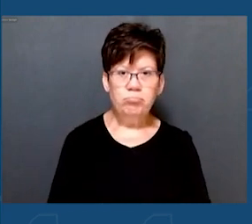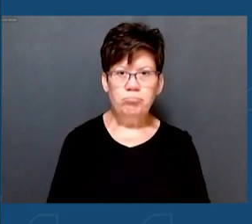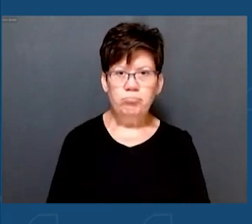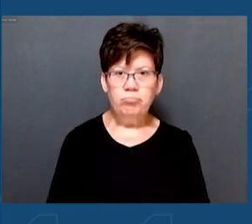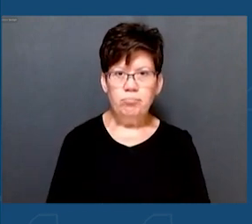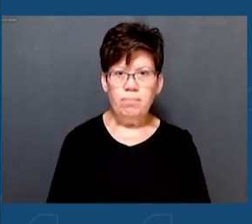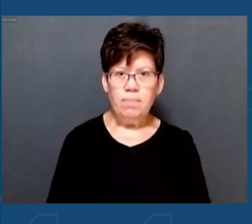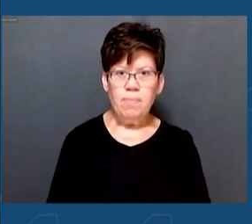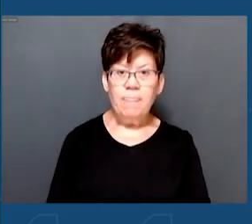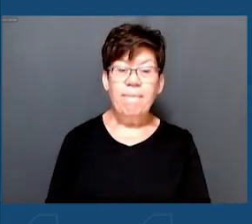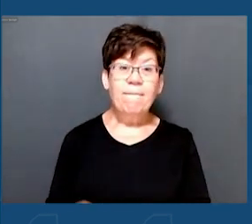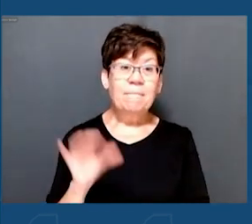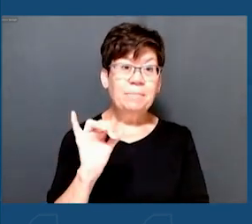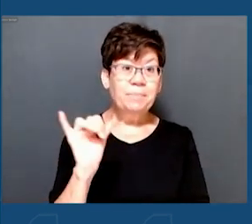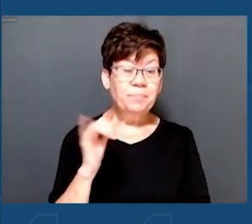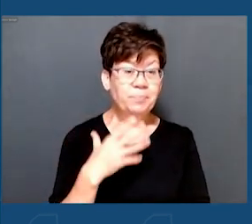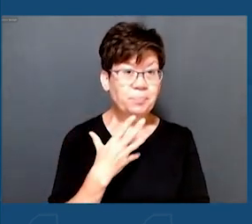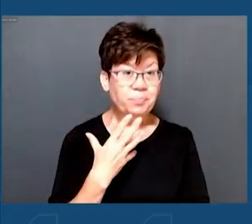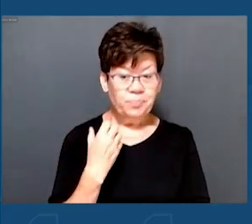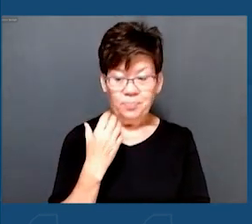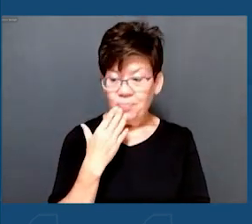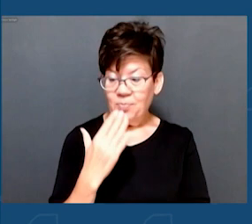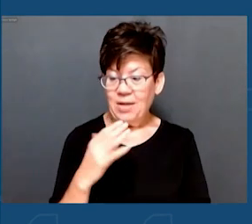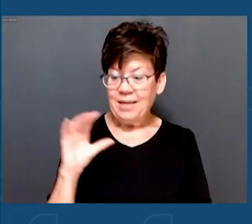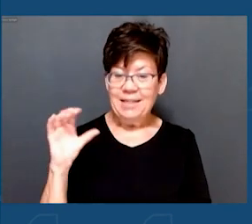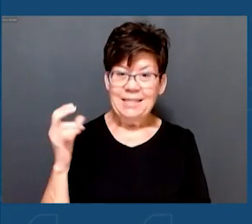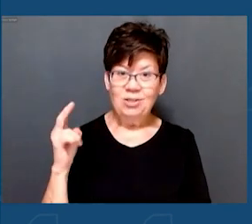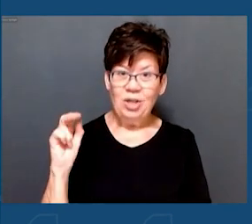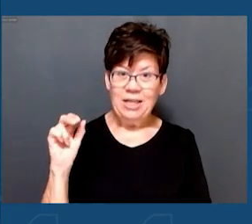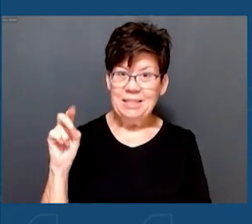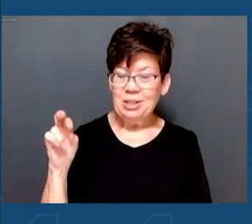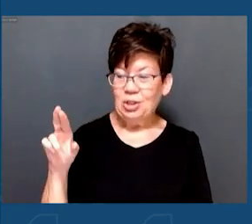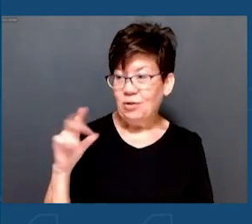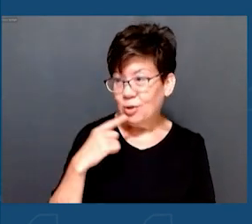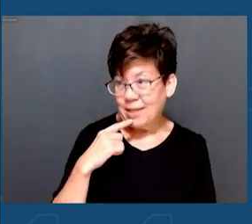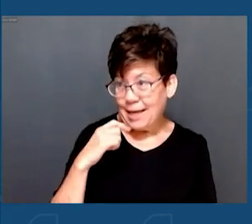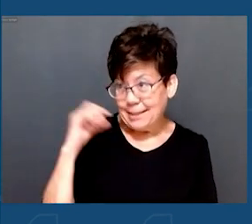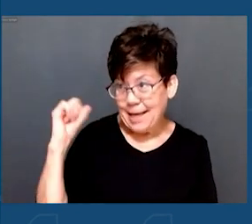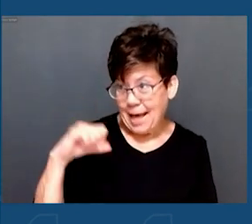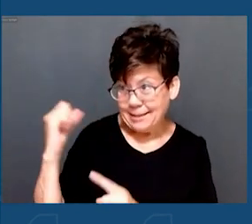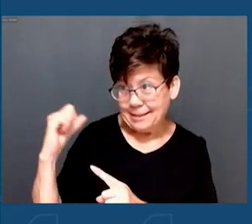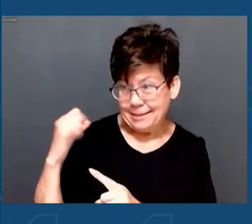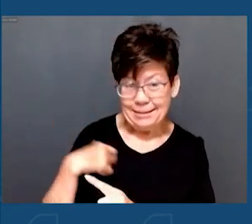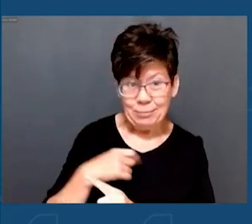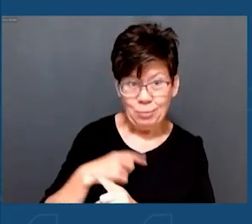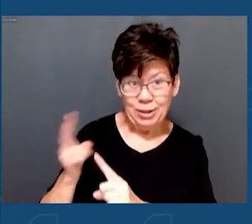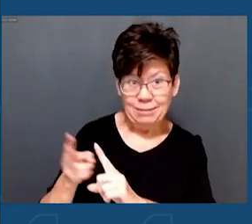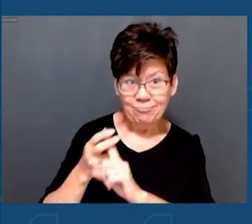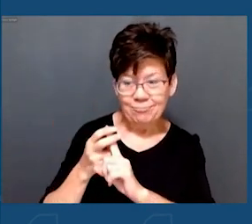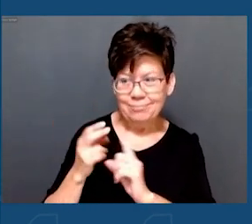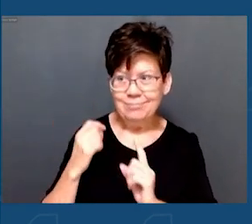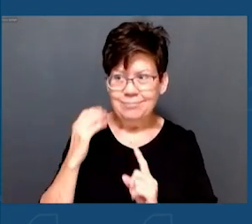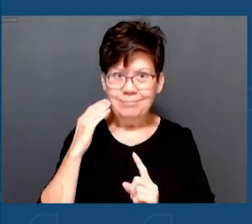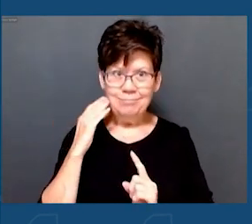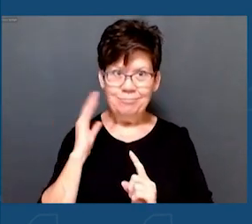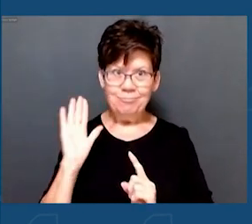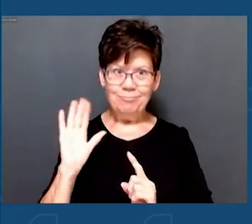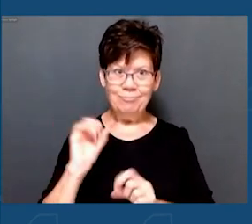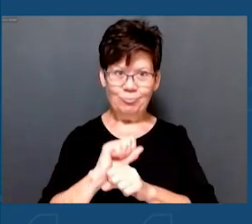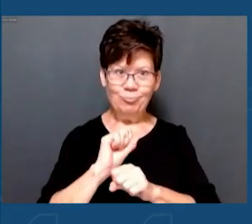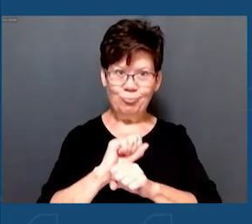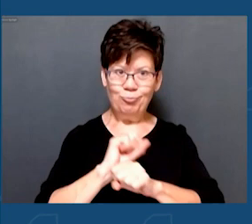And I want to thank our chancellor for saying yes when we recruited him. I had known of his incredible work when he was